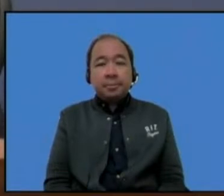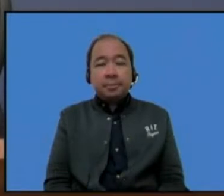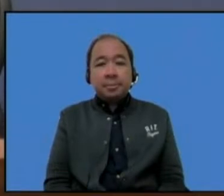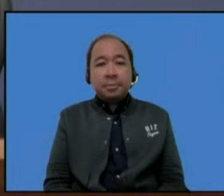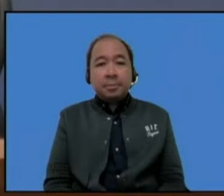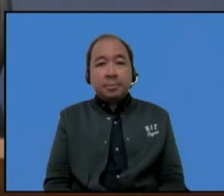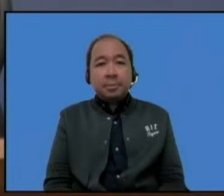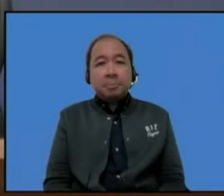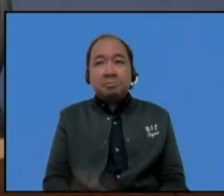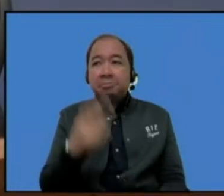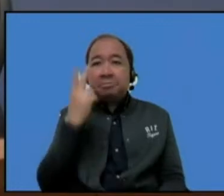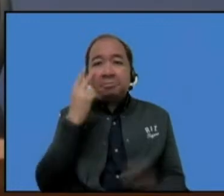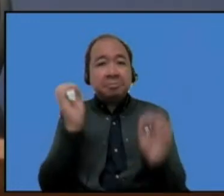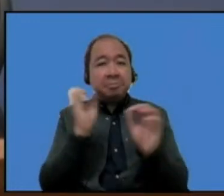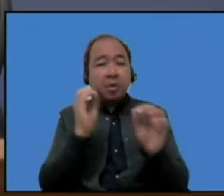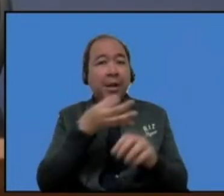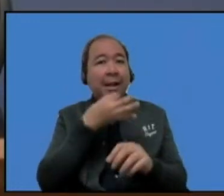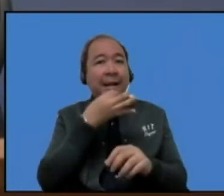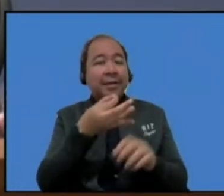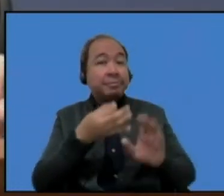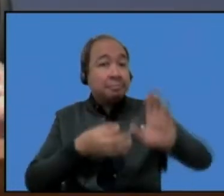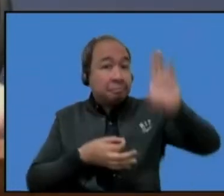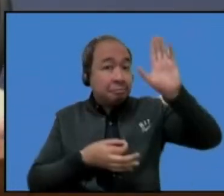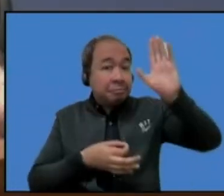I see no request for the floor.